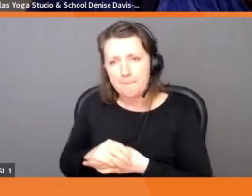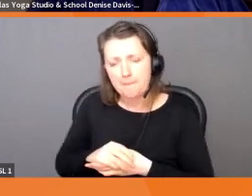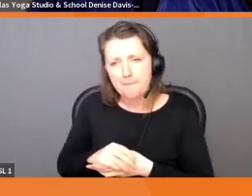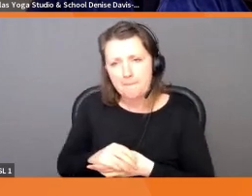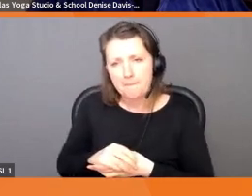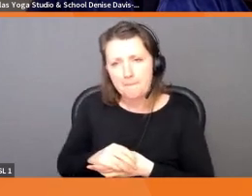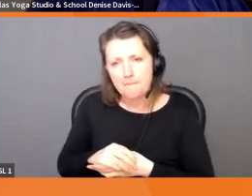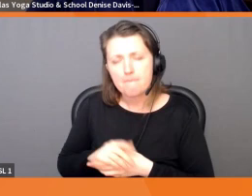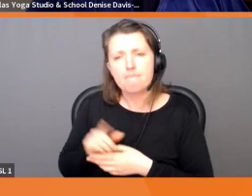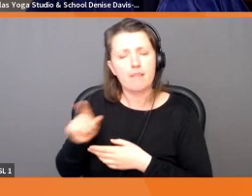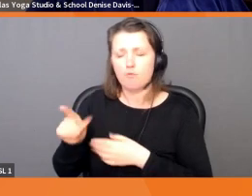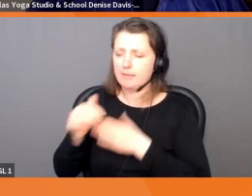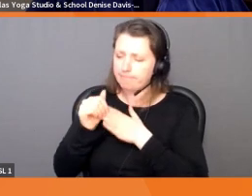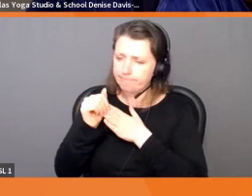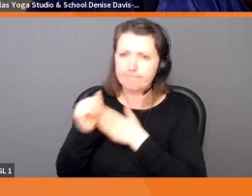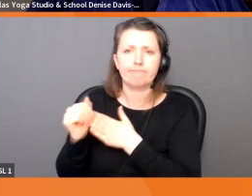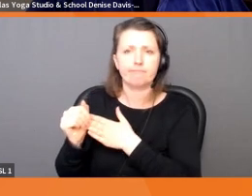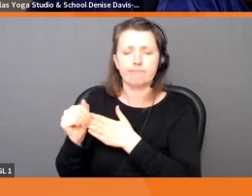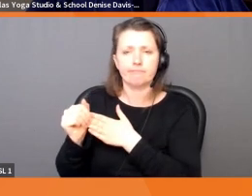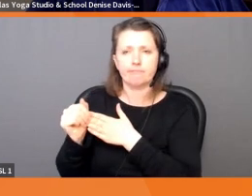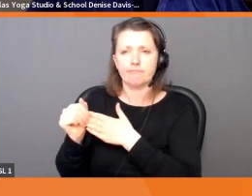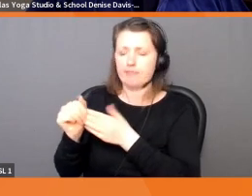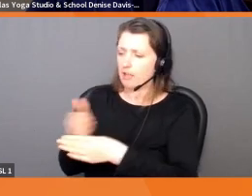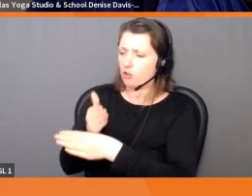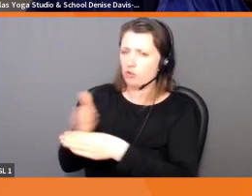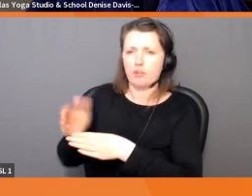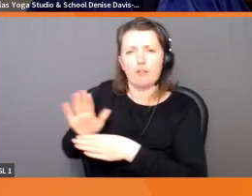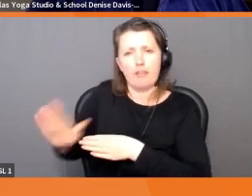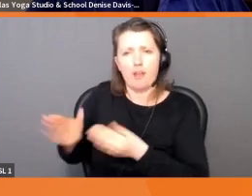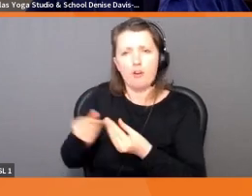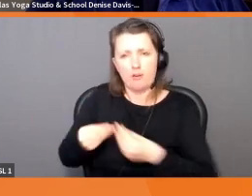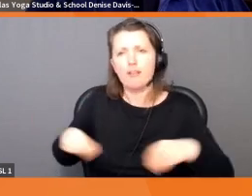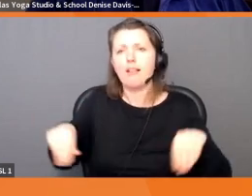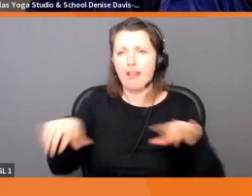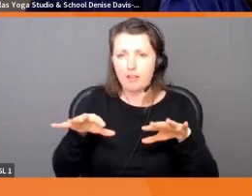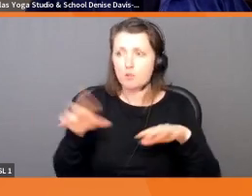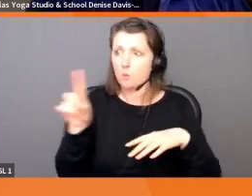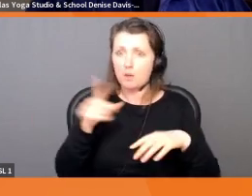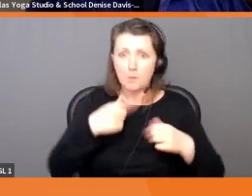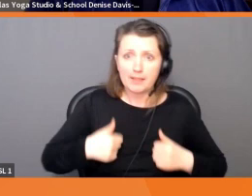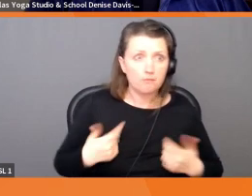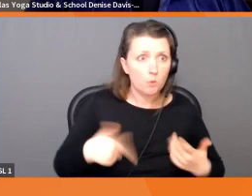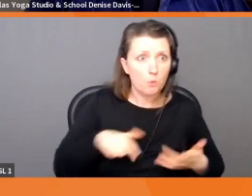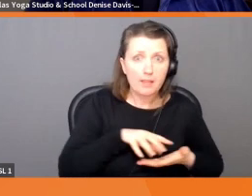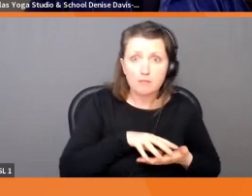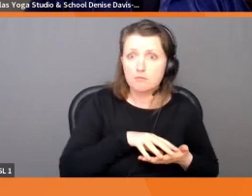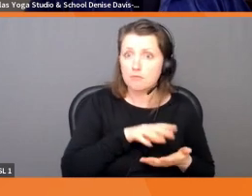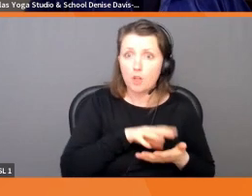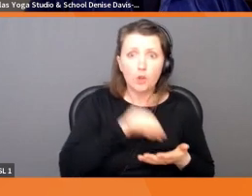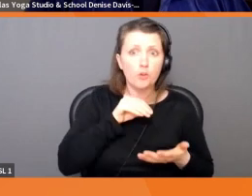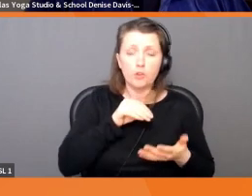and pioneer and share the lands in which we live, learn, teach, and prosper. That